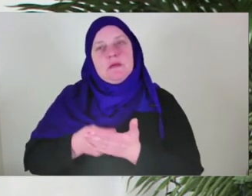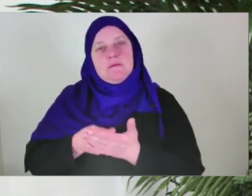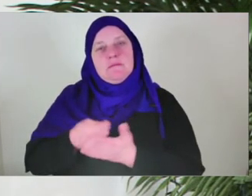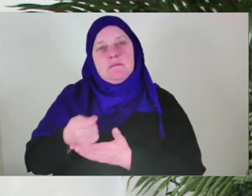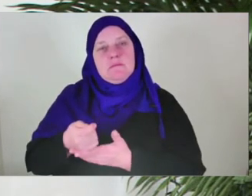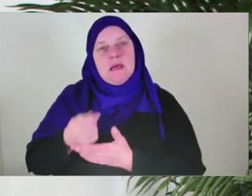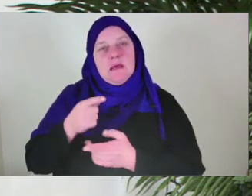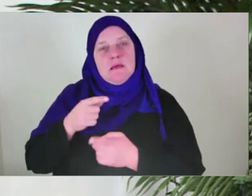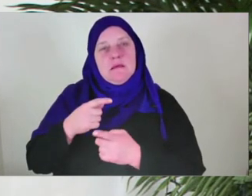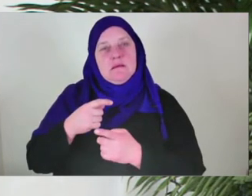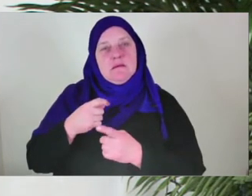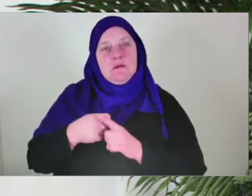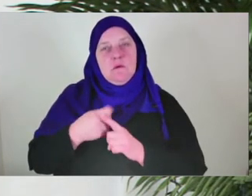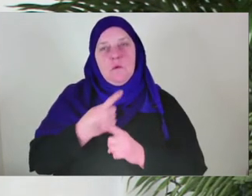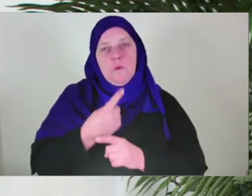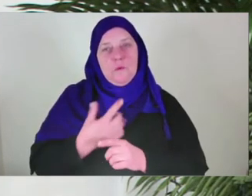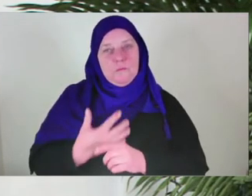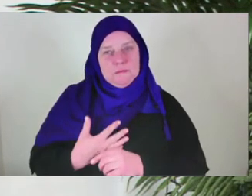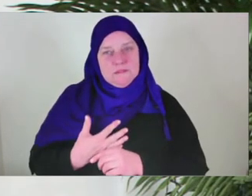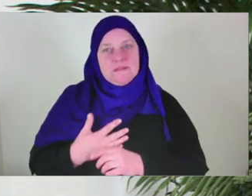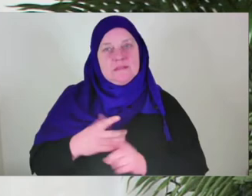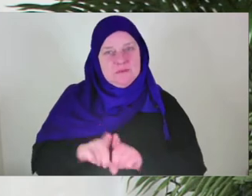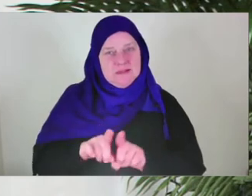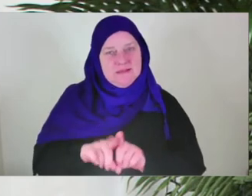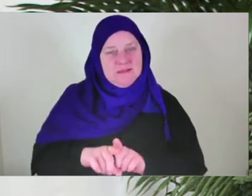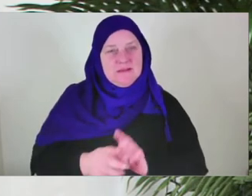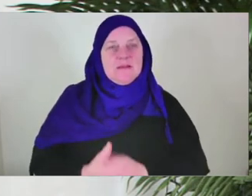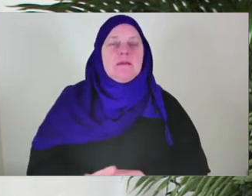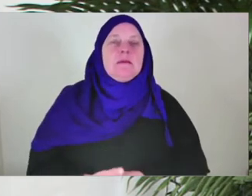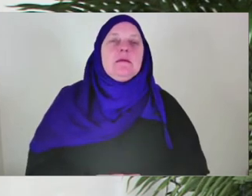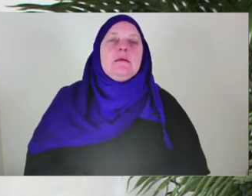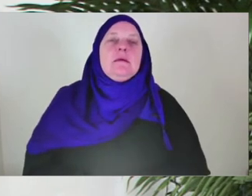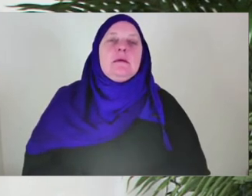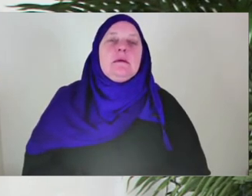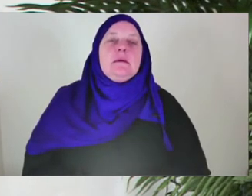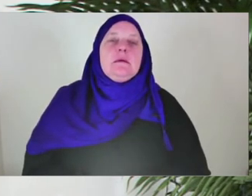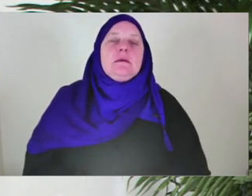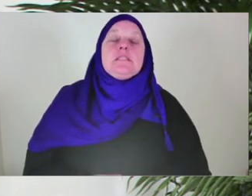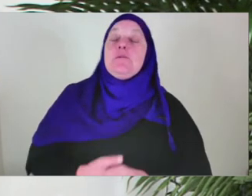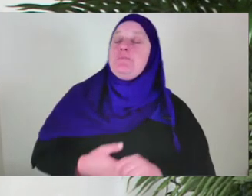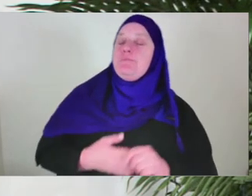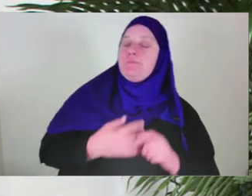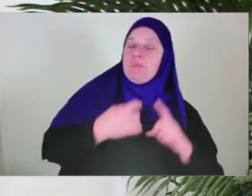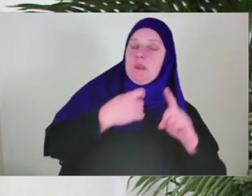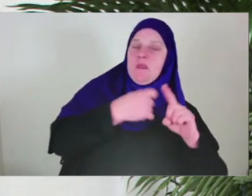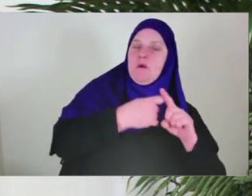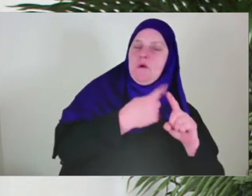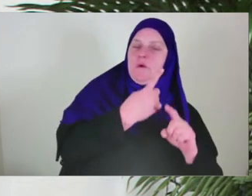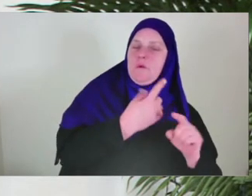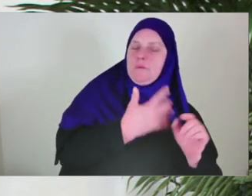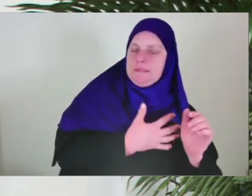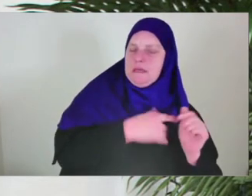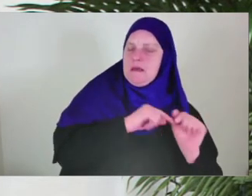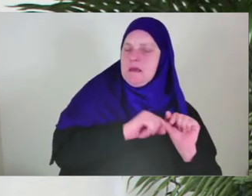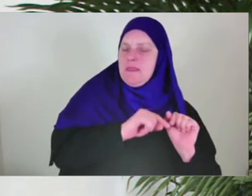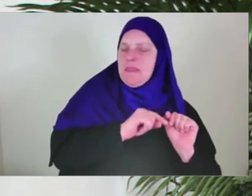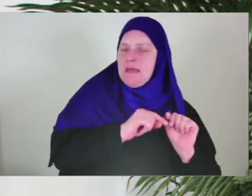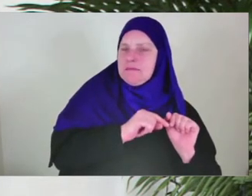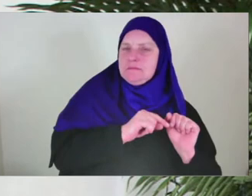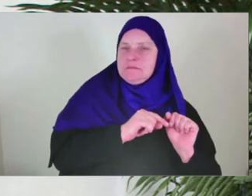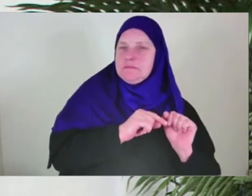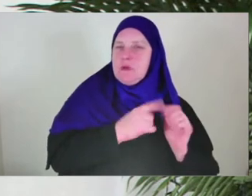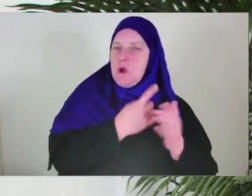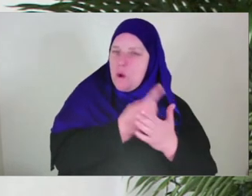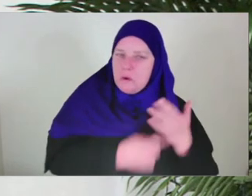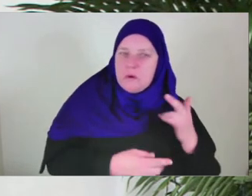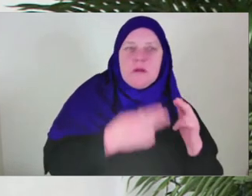khums doesn't apply only to financial saving or what I've got in my bank account or the cash that